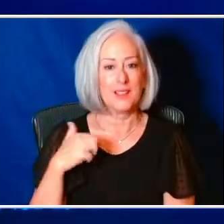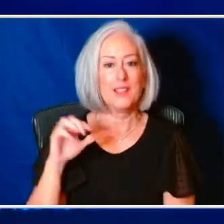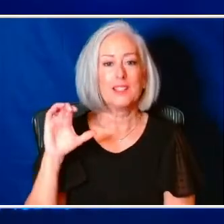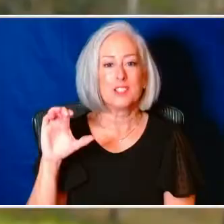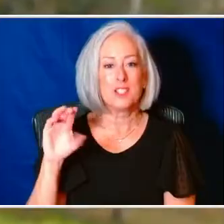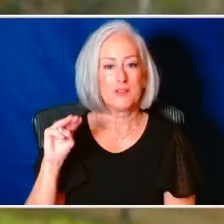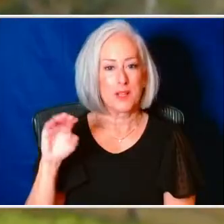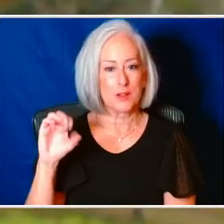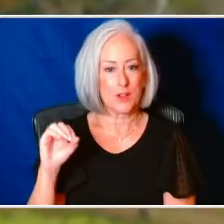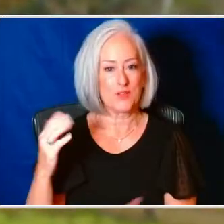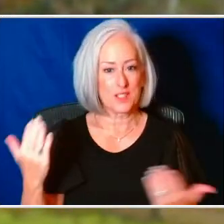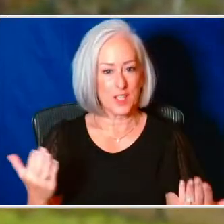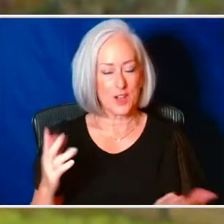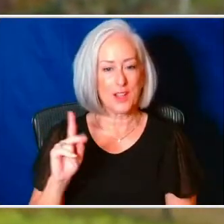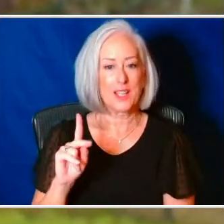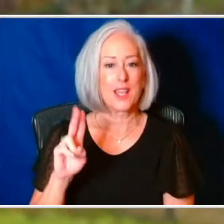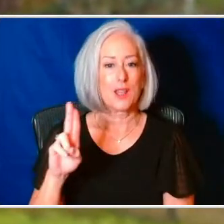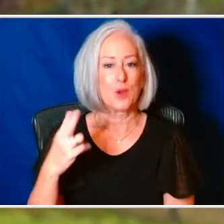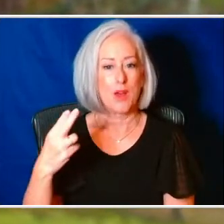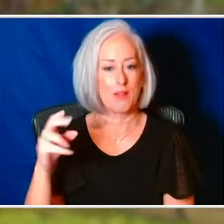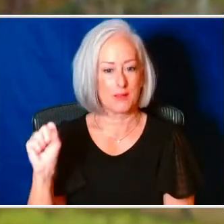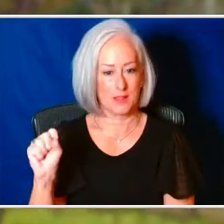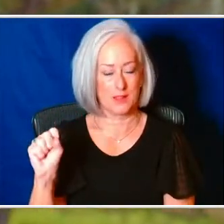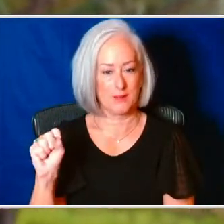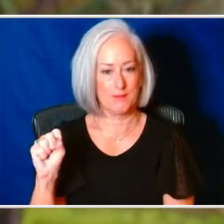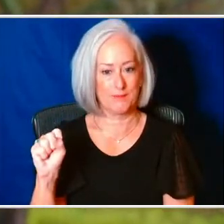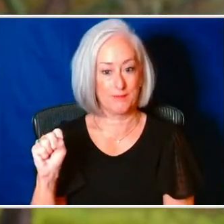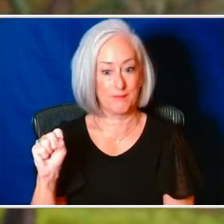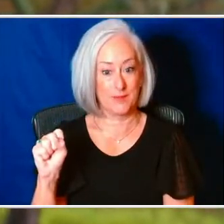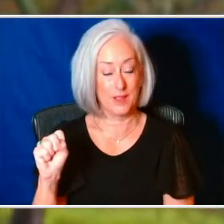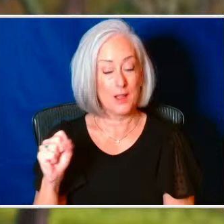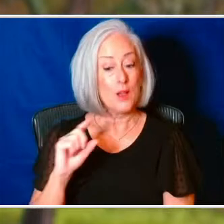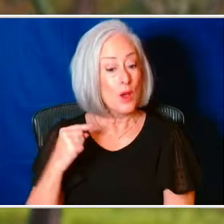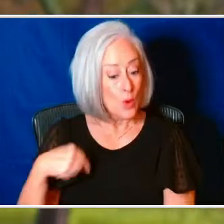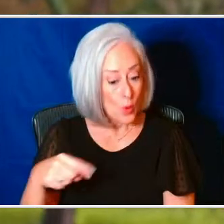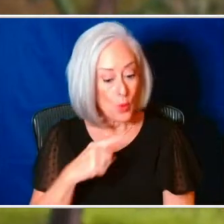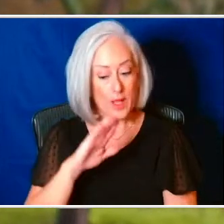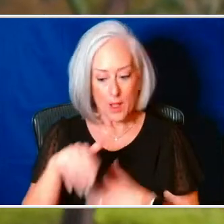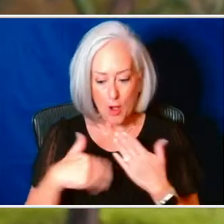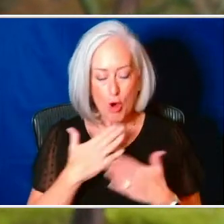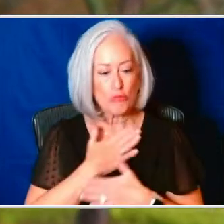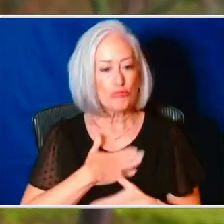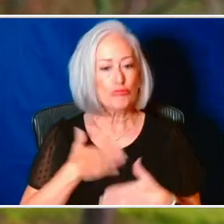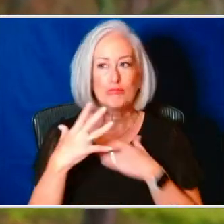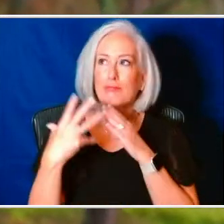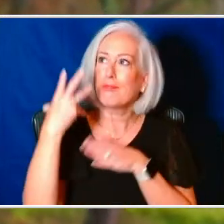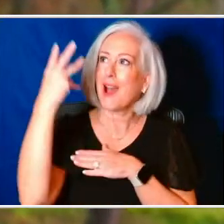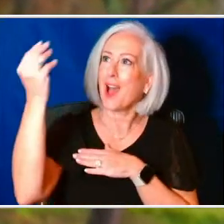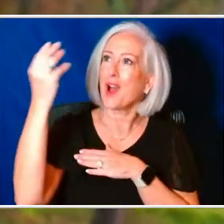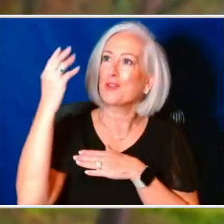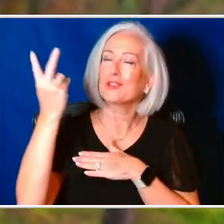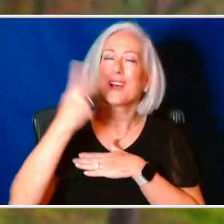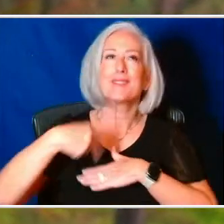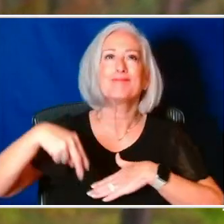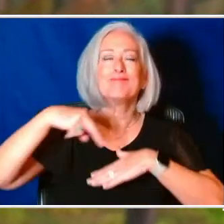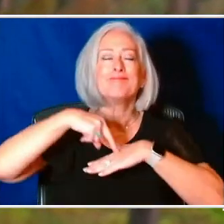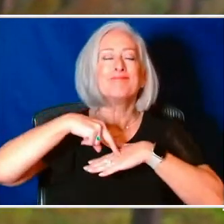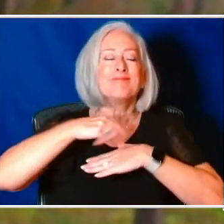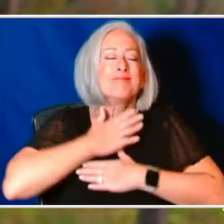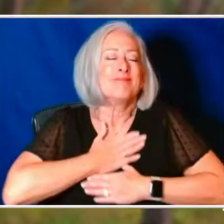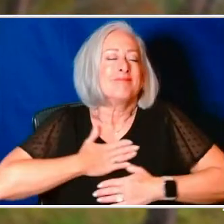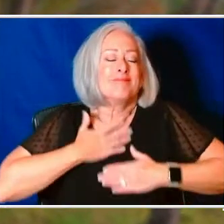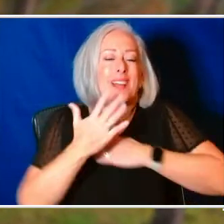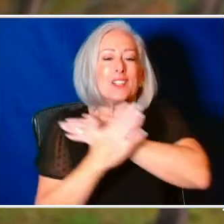System. Hey, we all like to step outside on a nice, crisp fall morning. By the way, Friday is going to be a